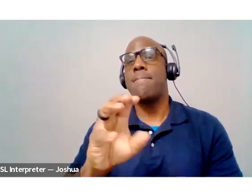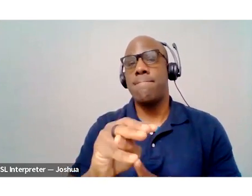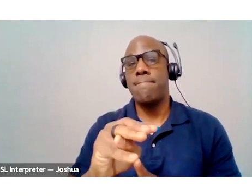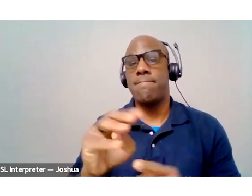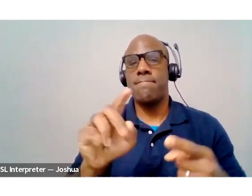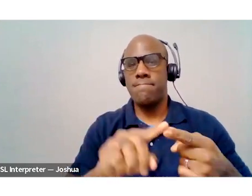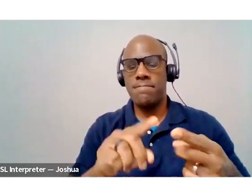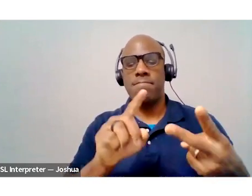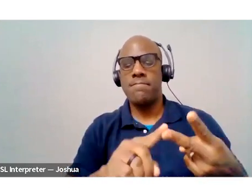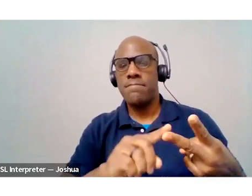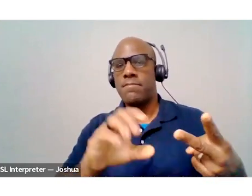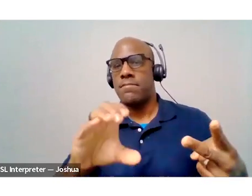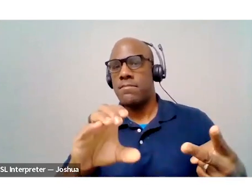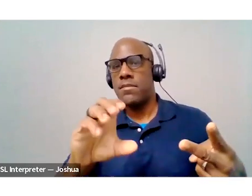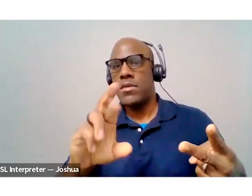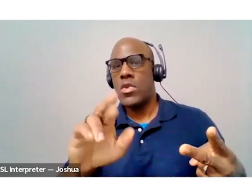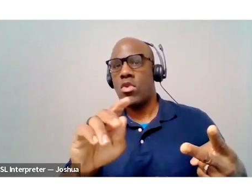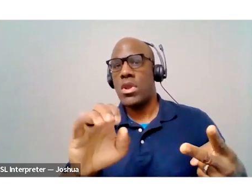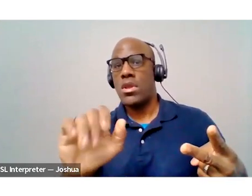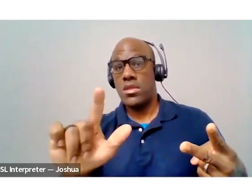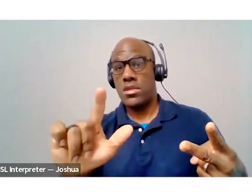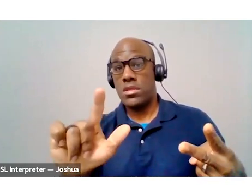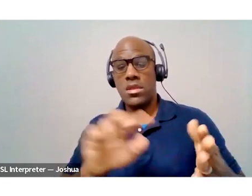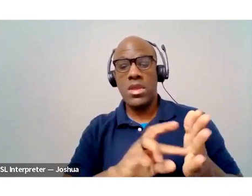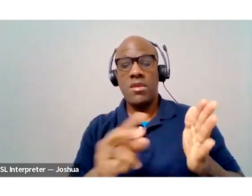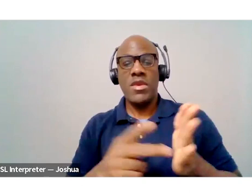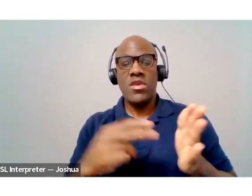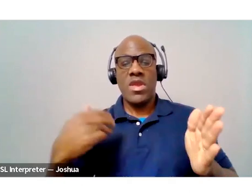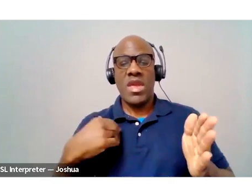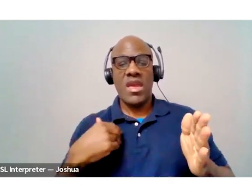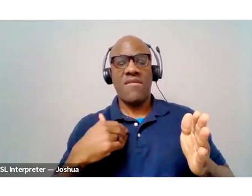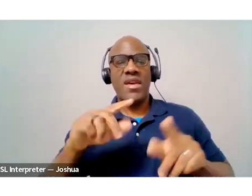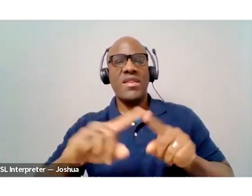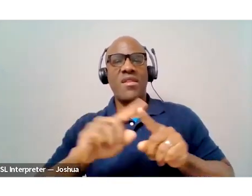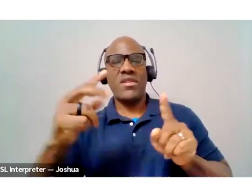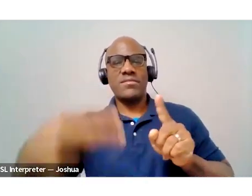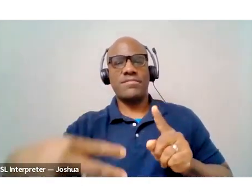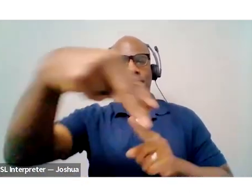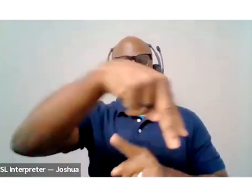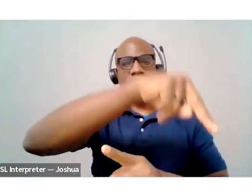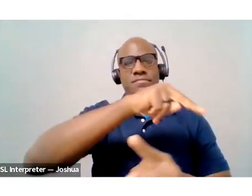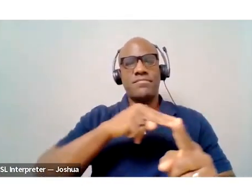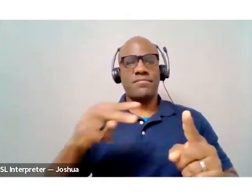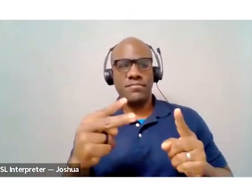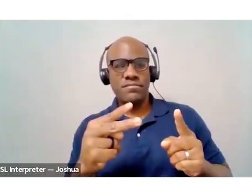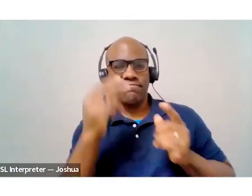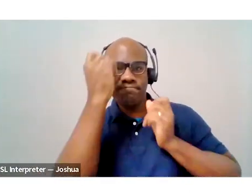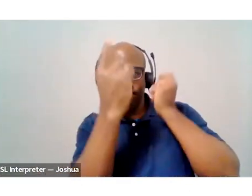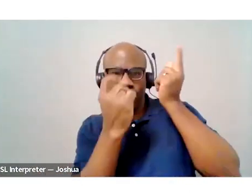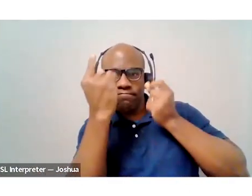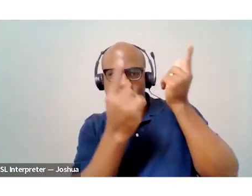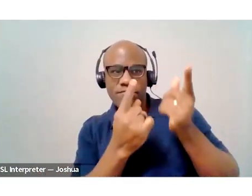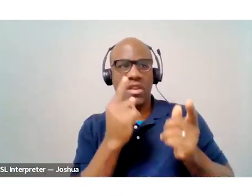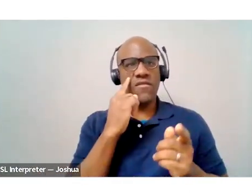lens on reading that the space where things are, or content,